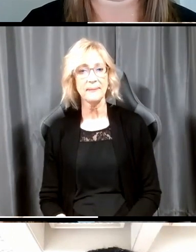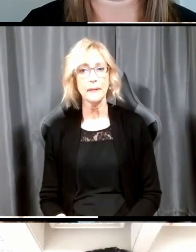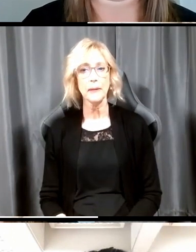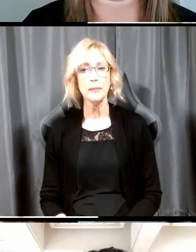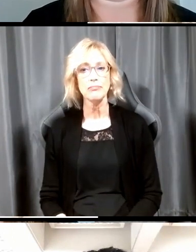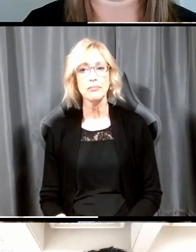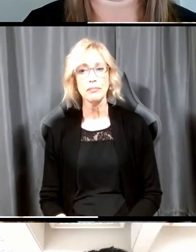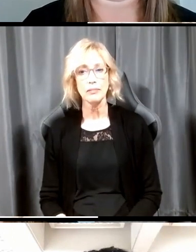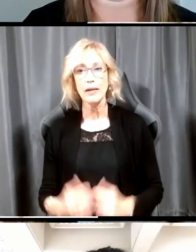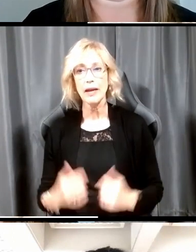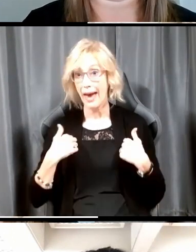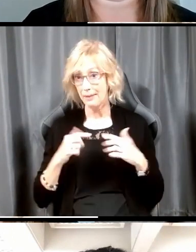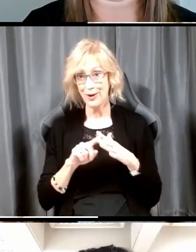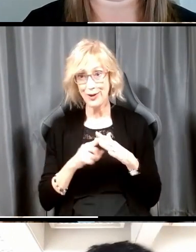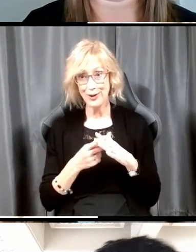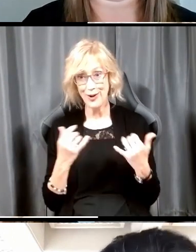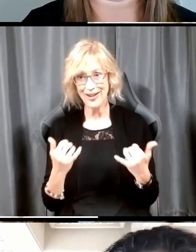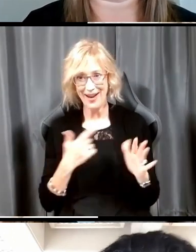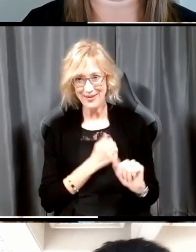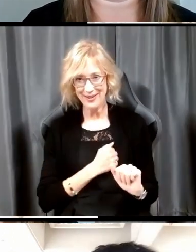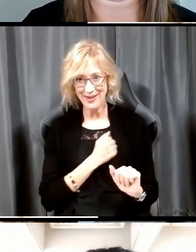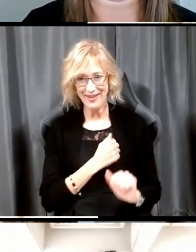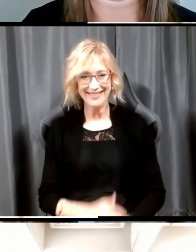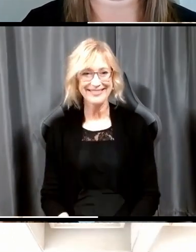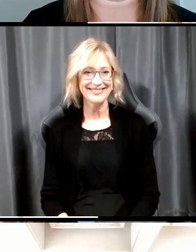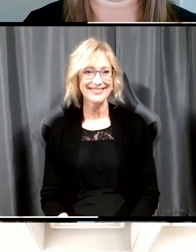So I'm going to start now. I'm sorry.